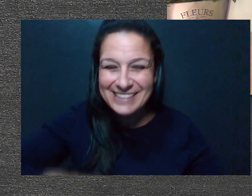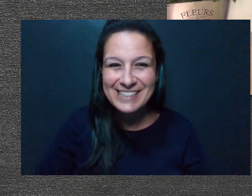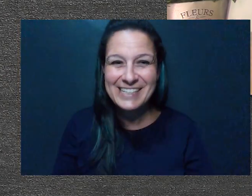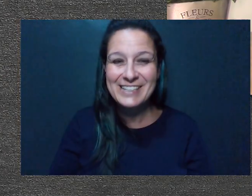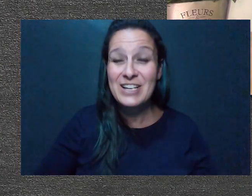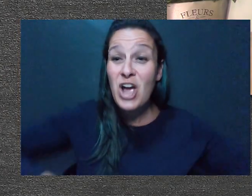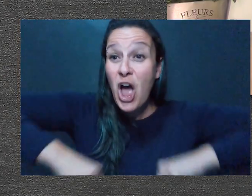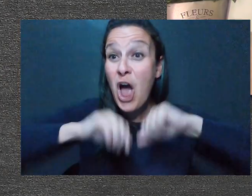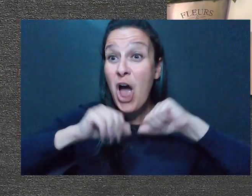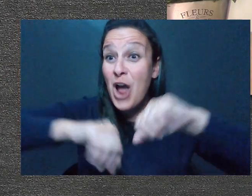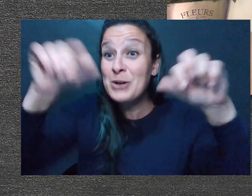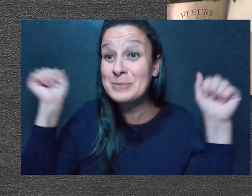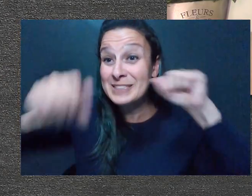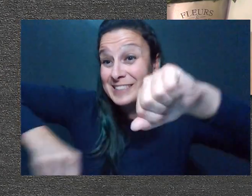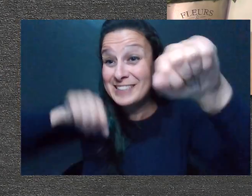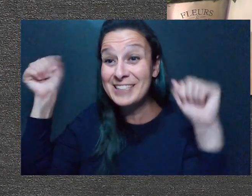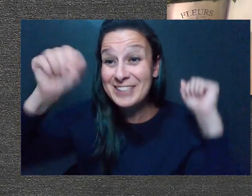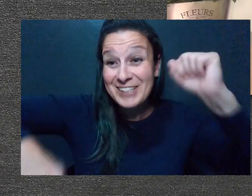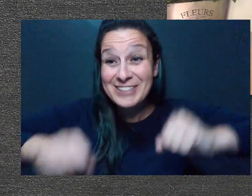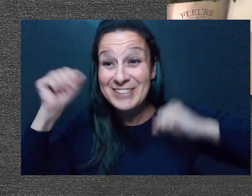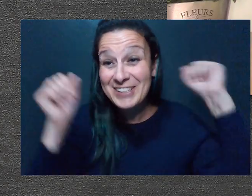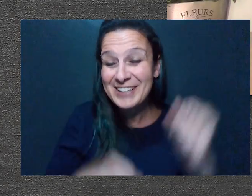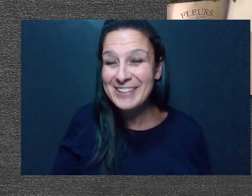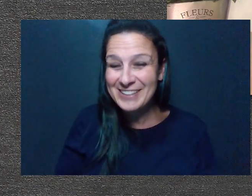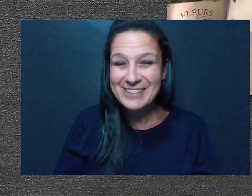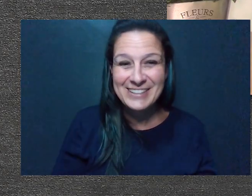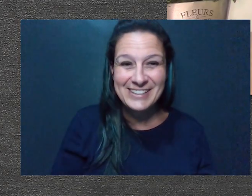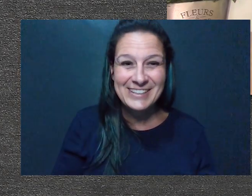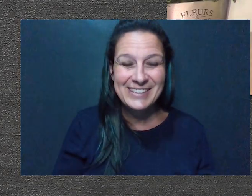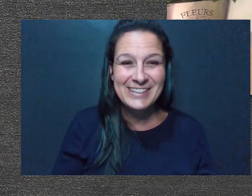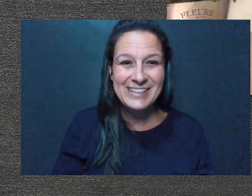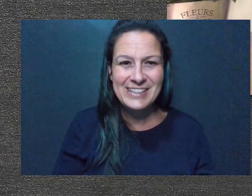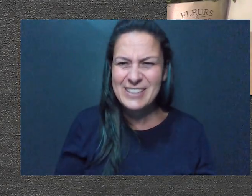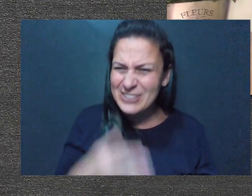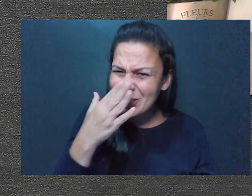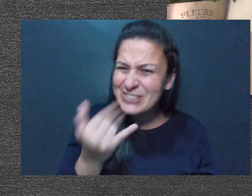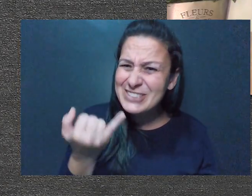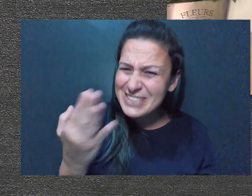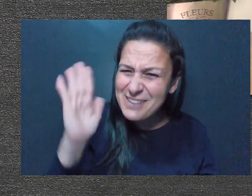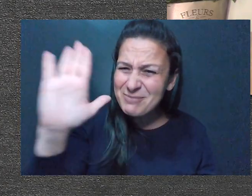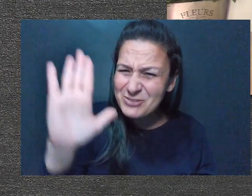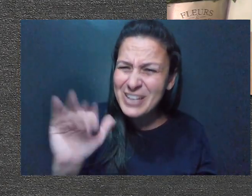Wiggle your arms. Good job. Great job.